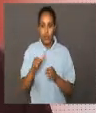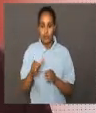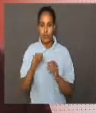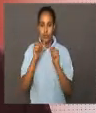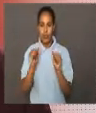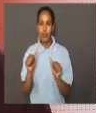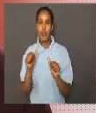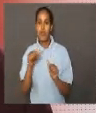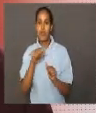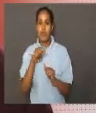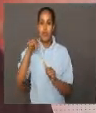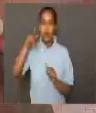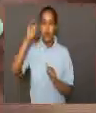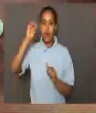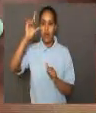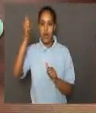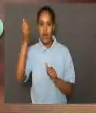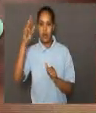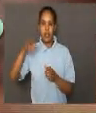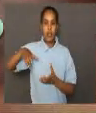polar solvents.